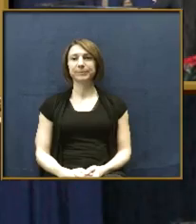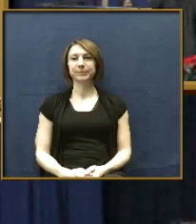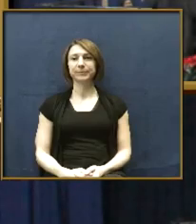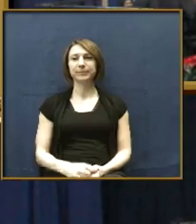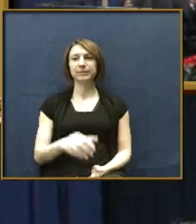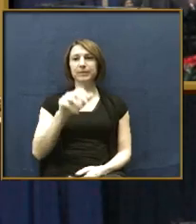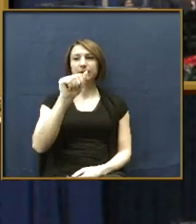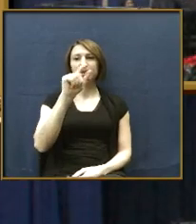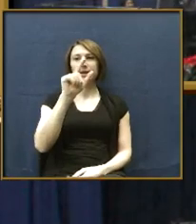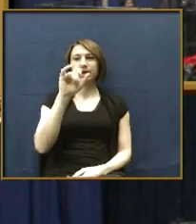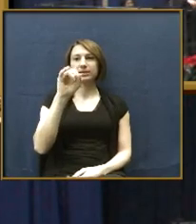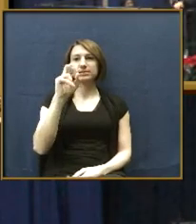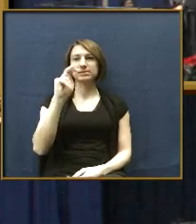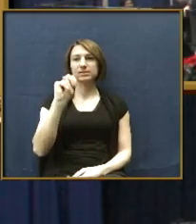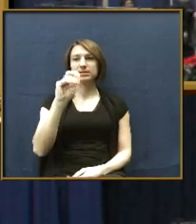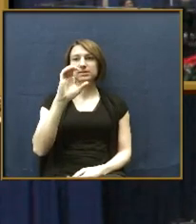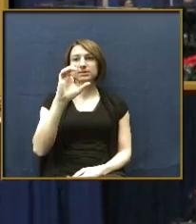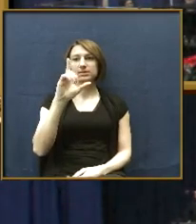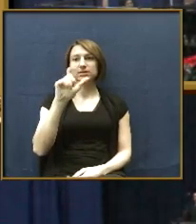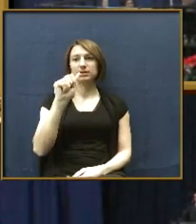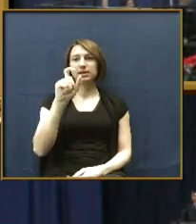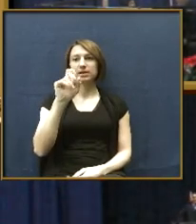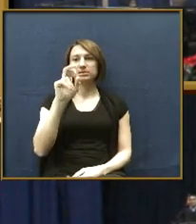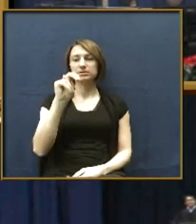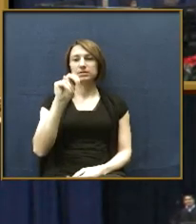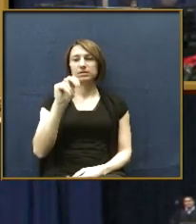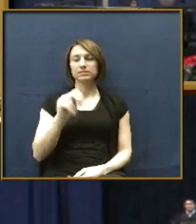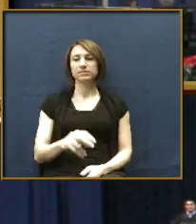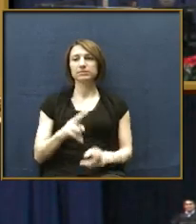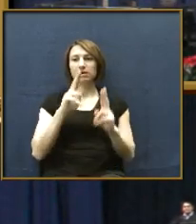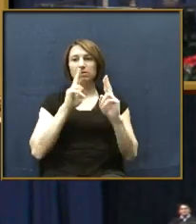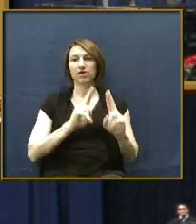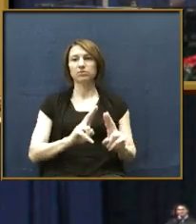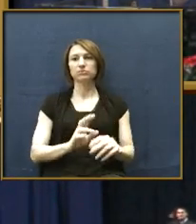Allison Nicole Claxton, cum laude.